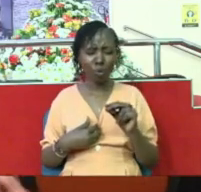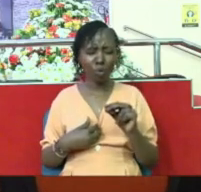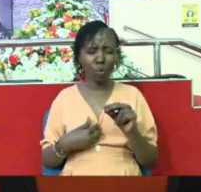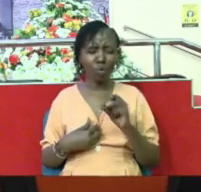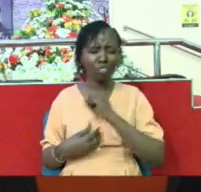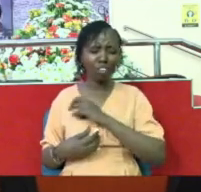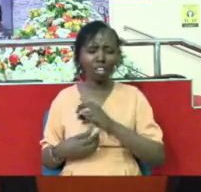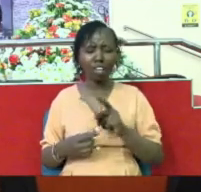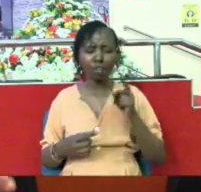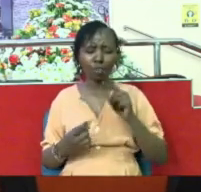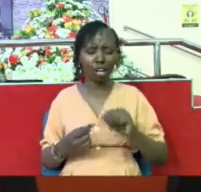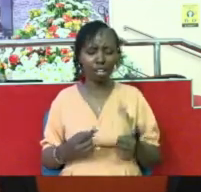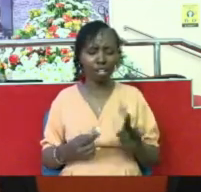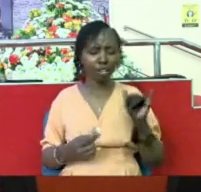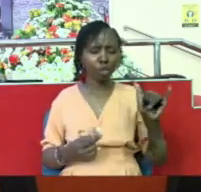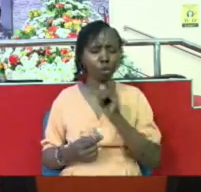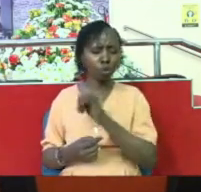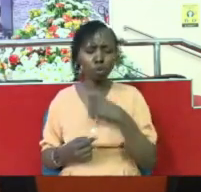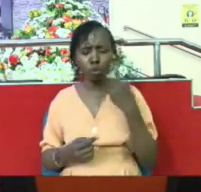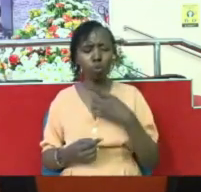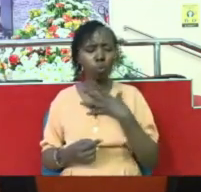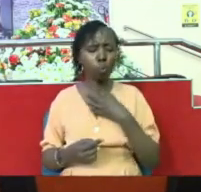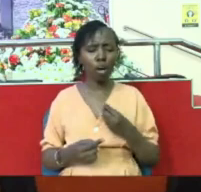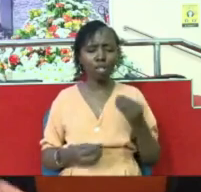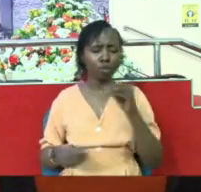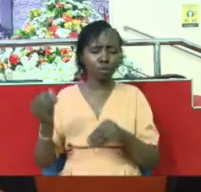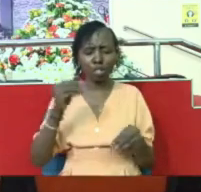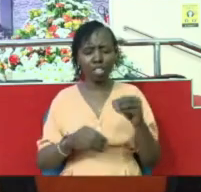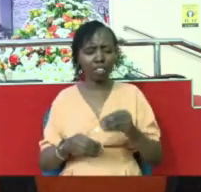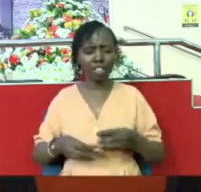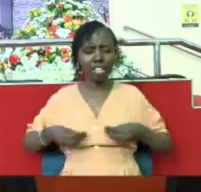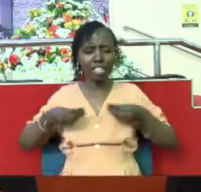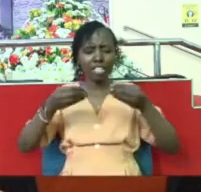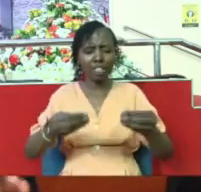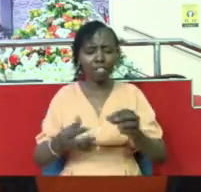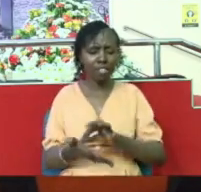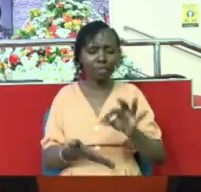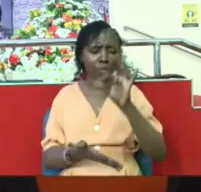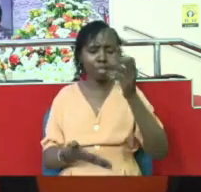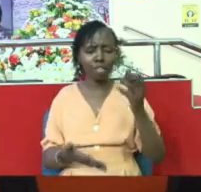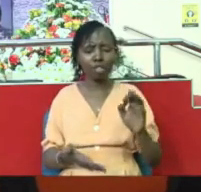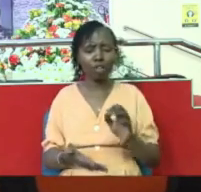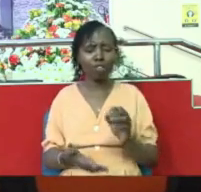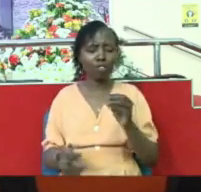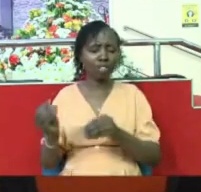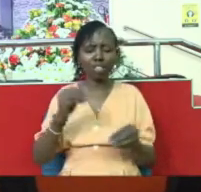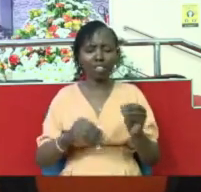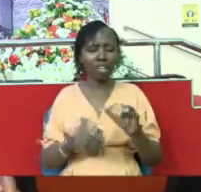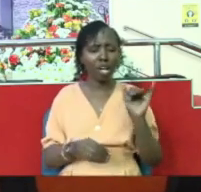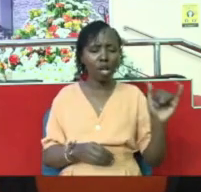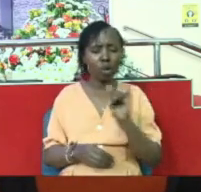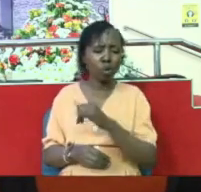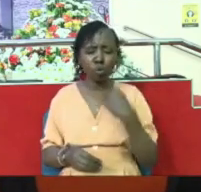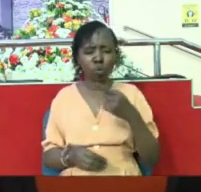wale wanaoweza kutoa, we speak the spirit and the grace of giving. Utawapatia rehema na roho ya kutoa. Those that are still waiting for the grace,